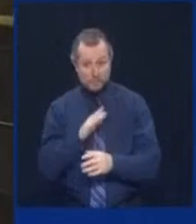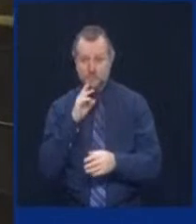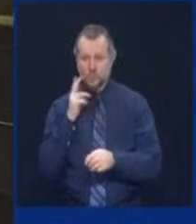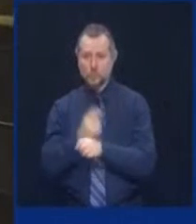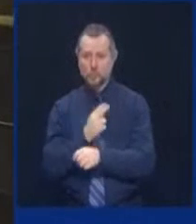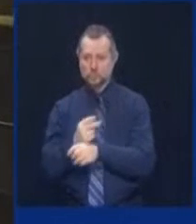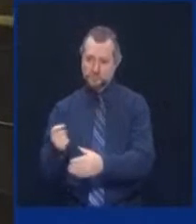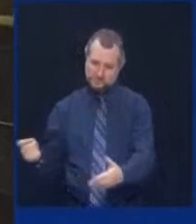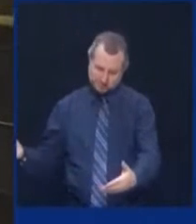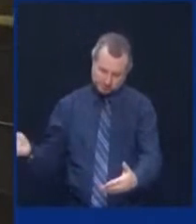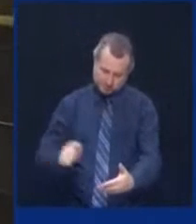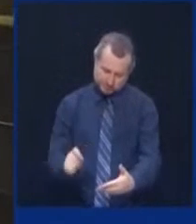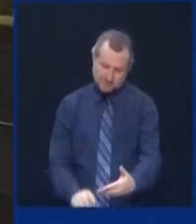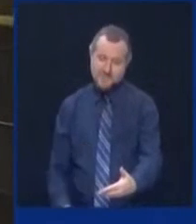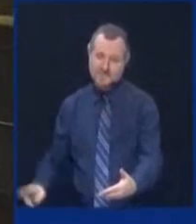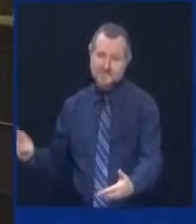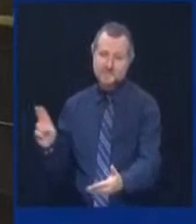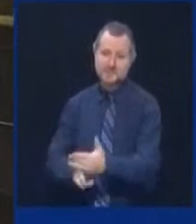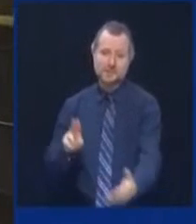operator.